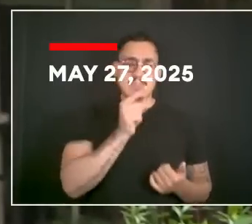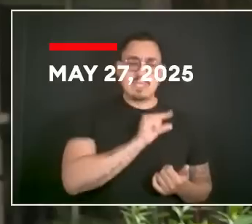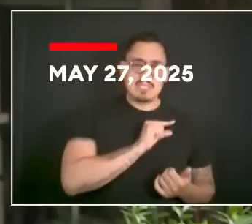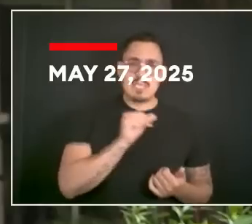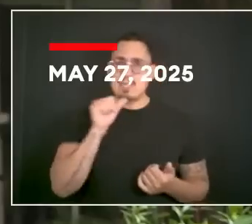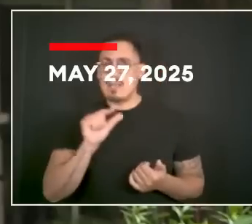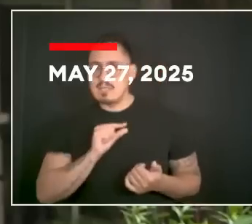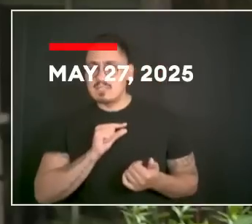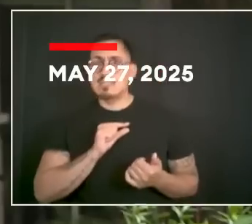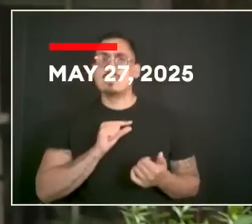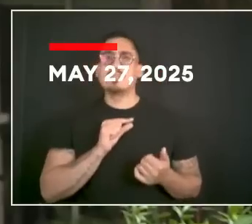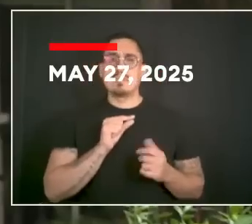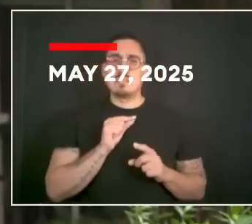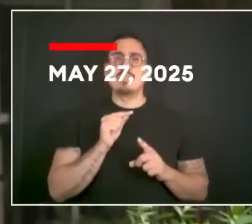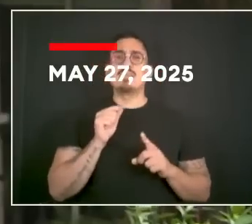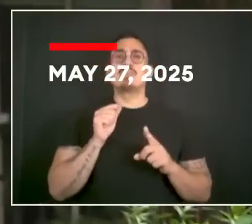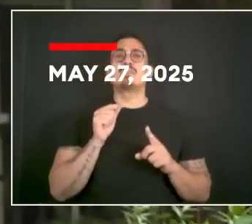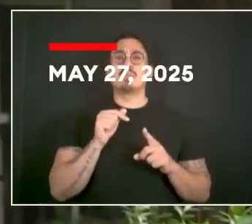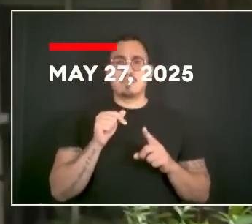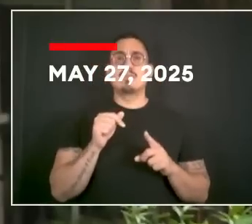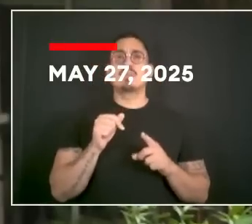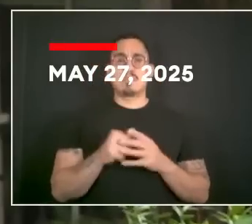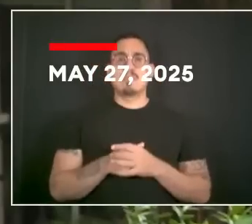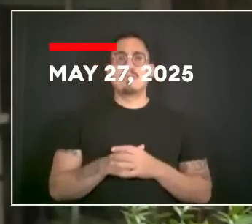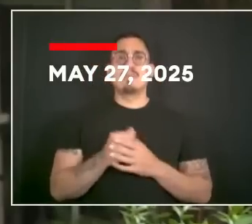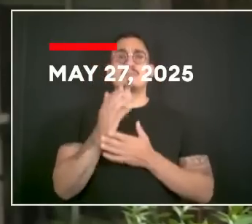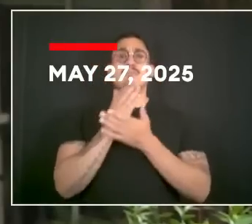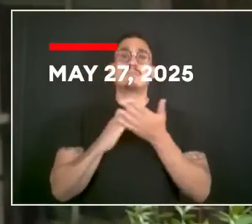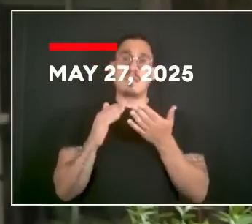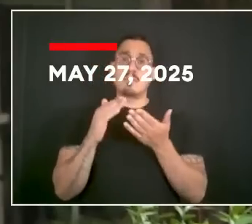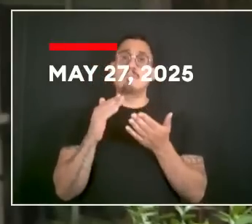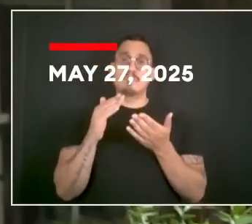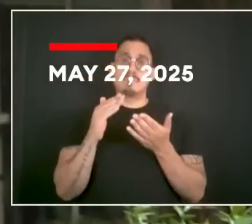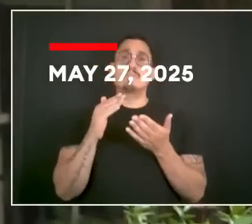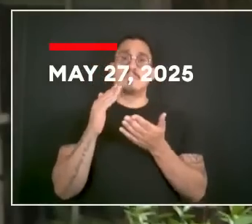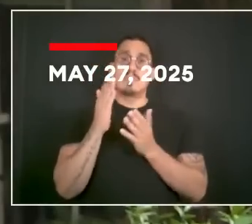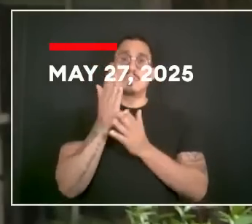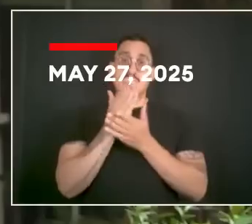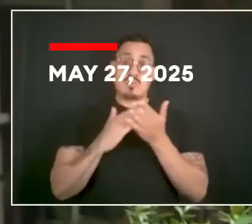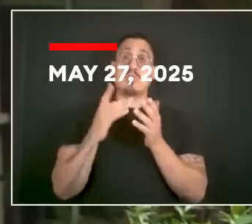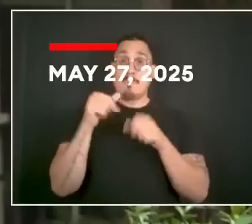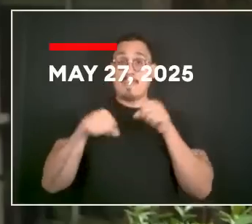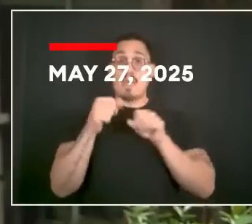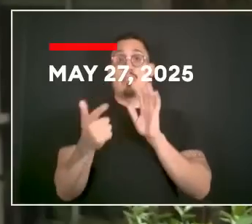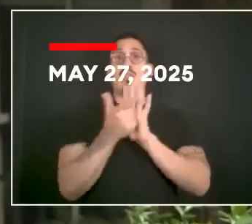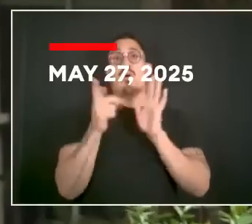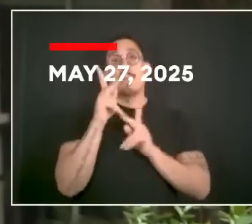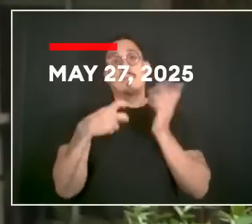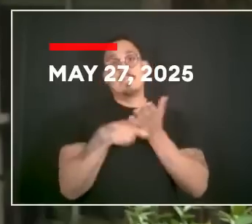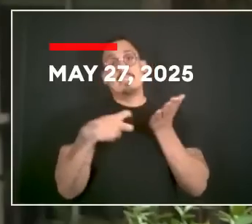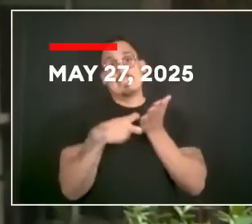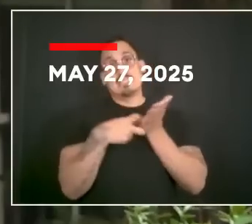bicycle criminalization is working, or will there be some changes down the road on that? It's early. I have not attended